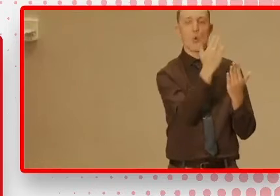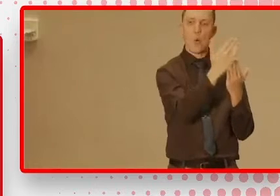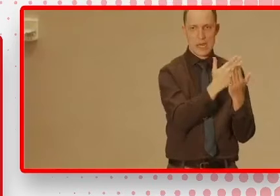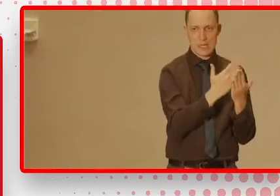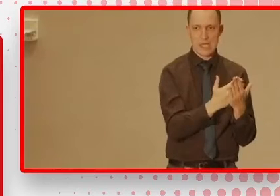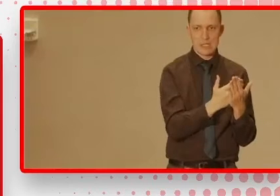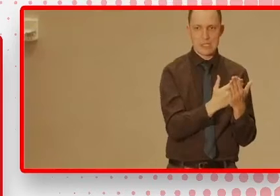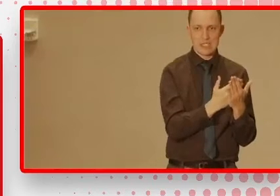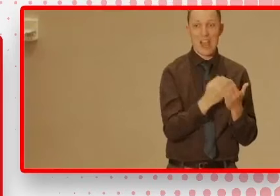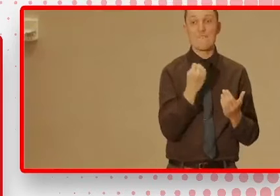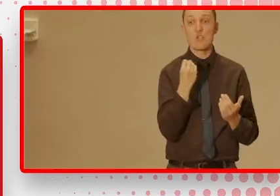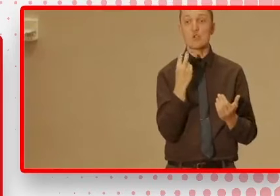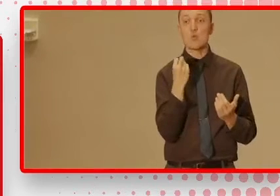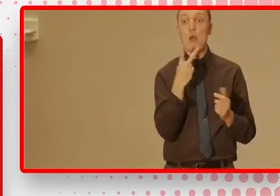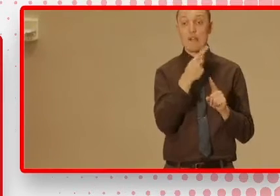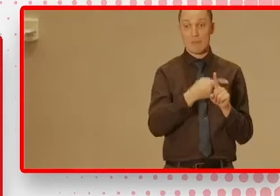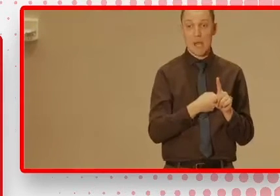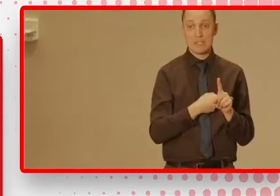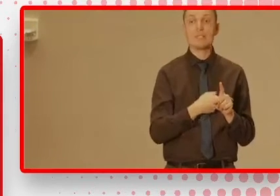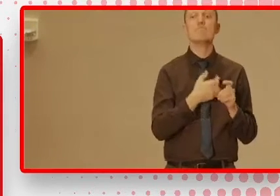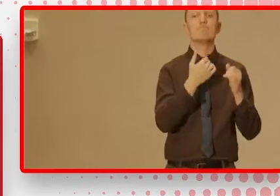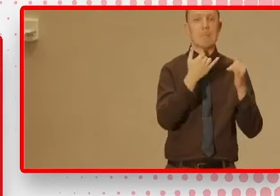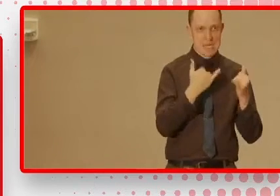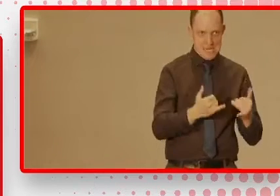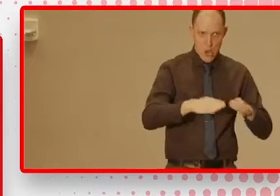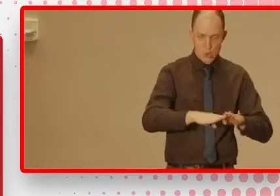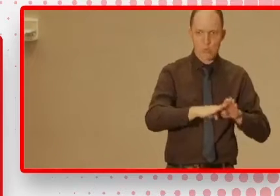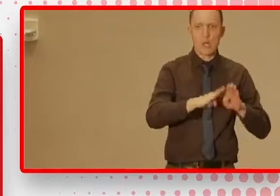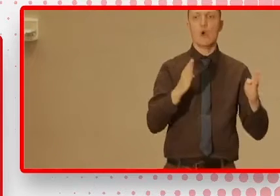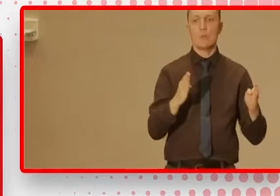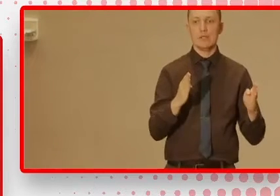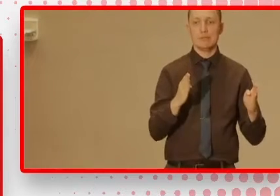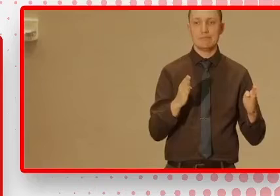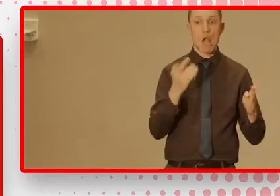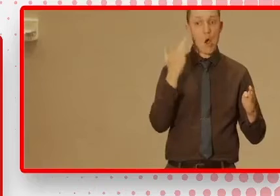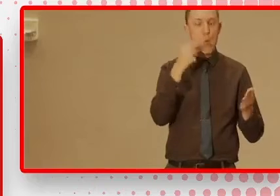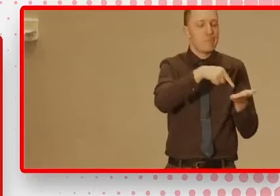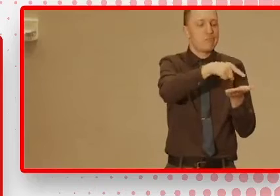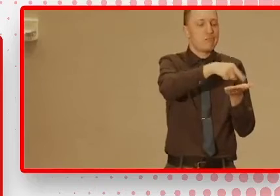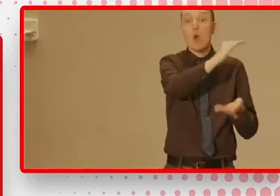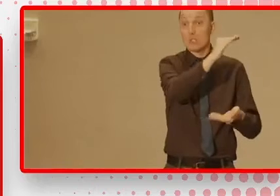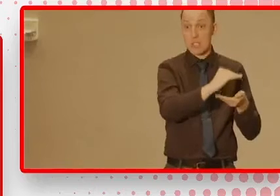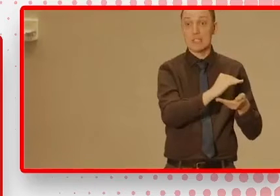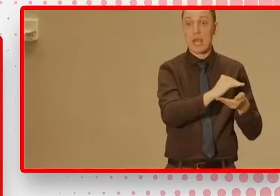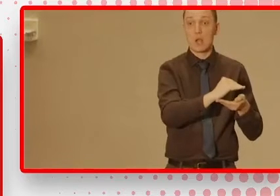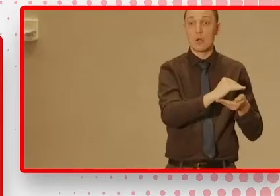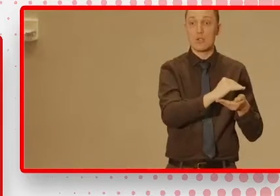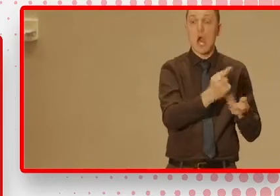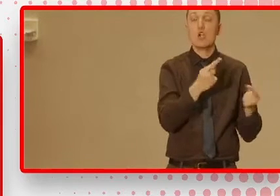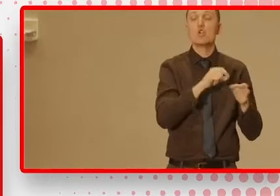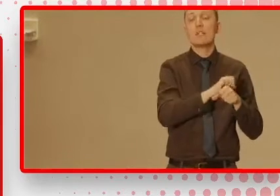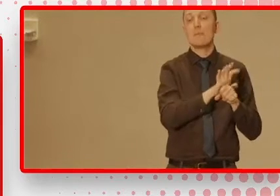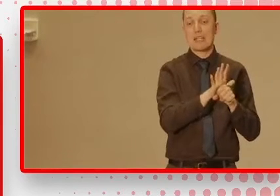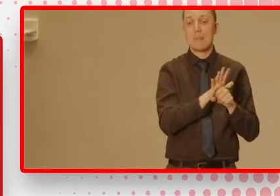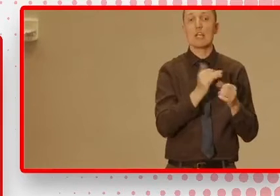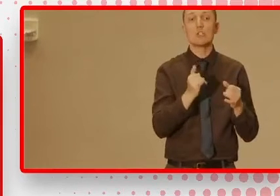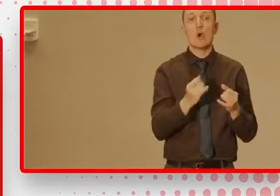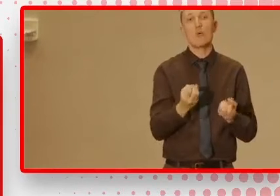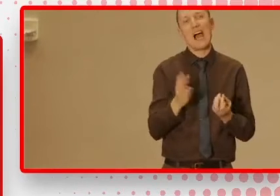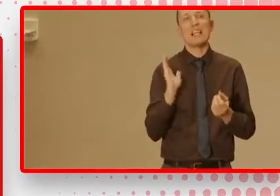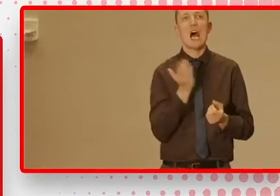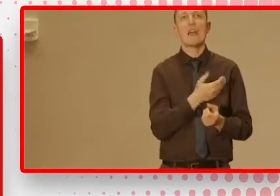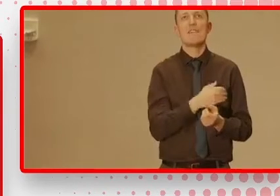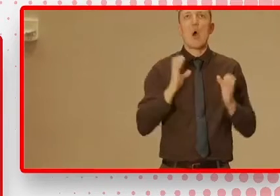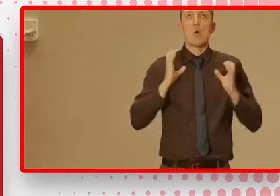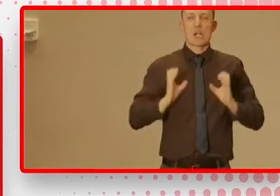12 months or so because the expenditures were down during the pandemic. A lot of our customers have underlying health conditions. A